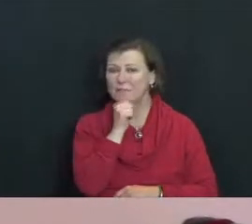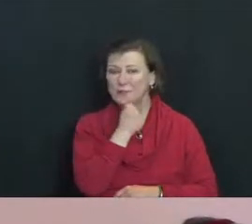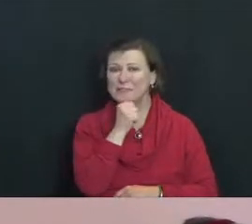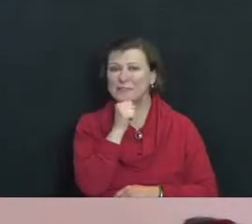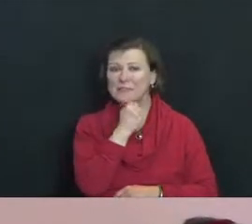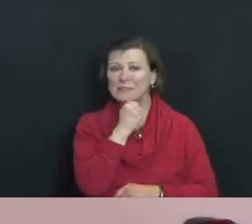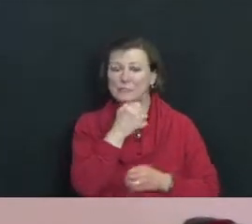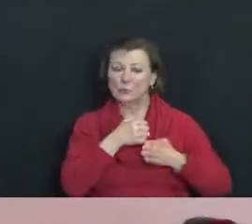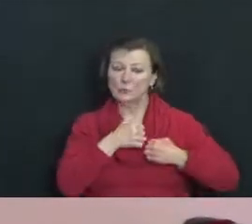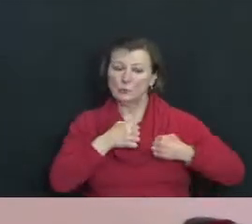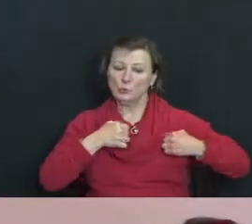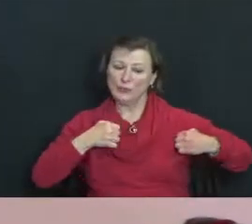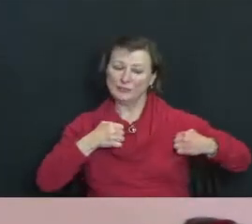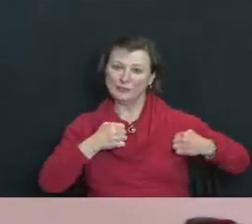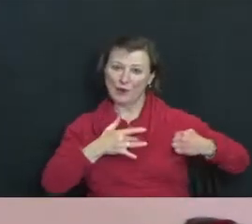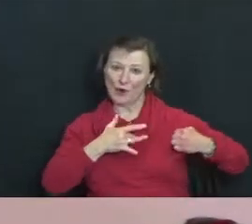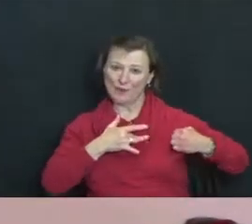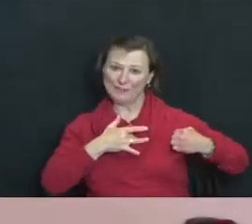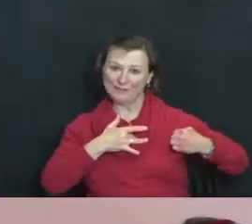stretch our hearts.